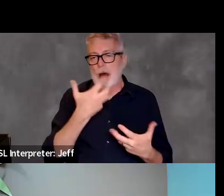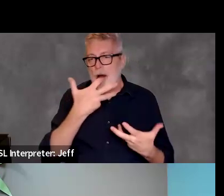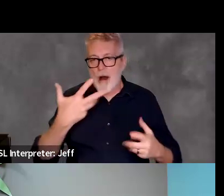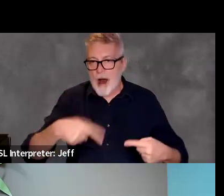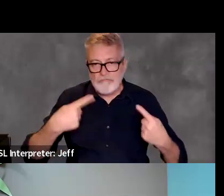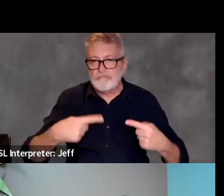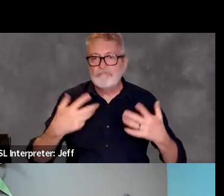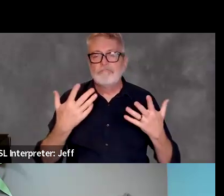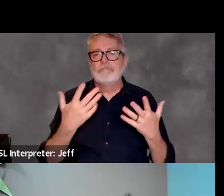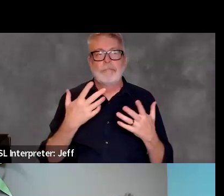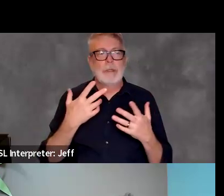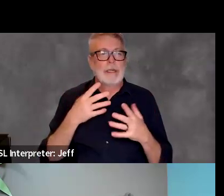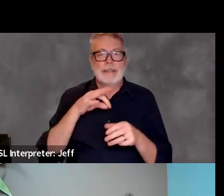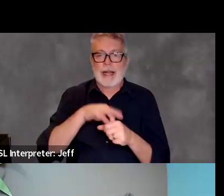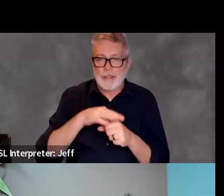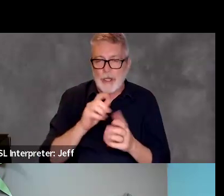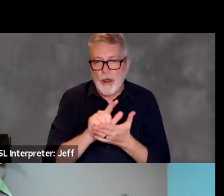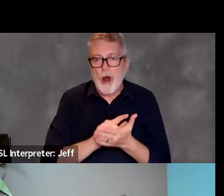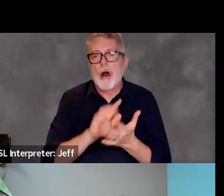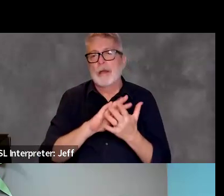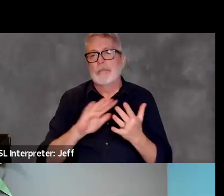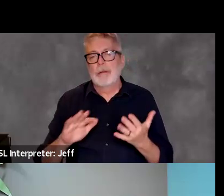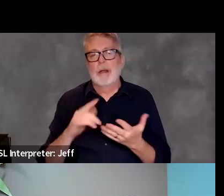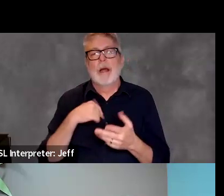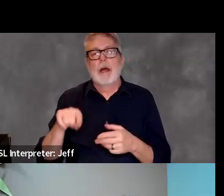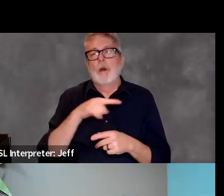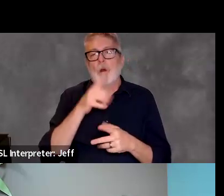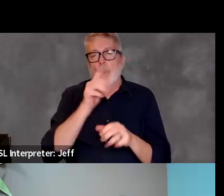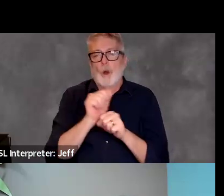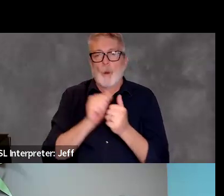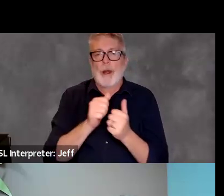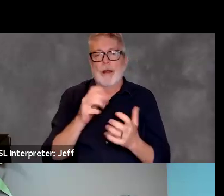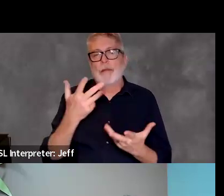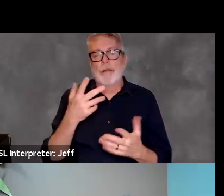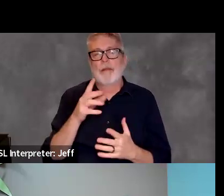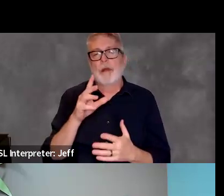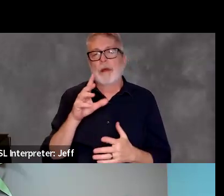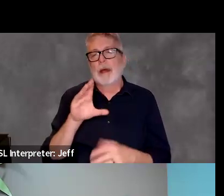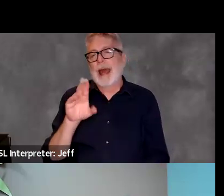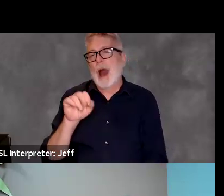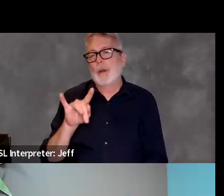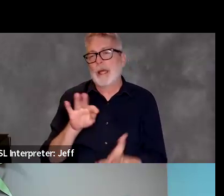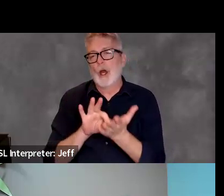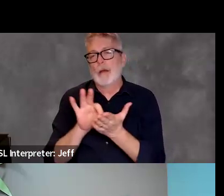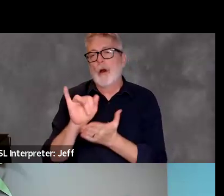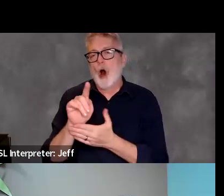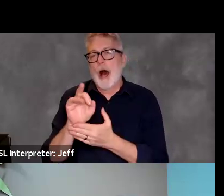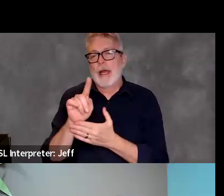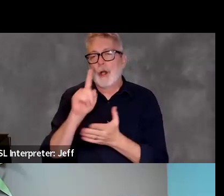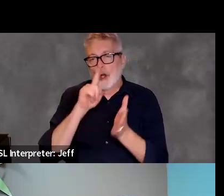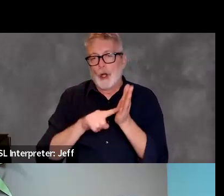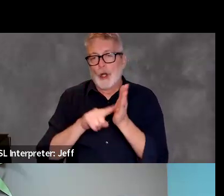election laws. The county auditors had worked with the Secretary of State on that. But the House